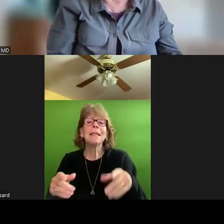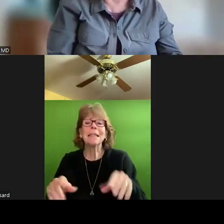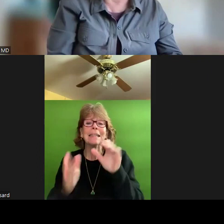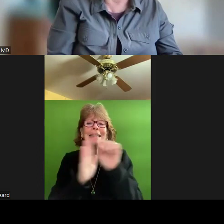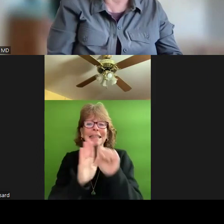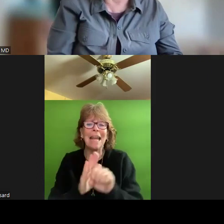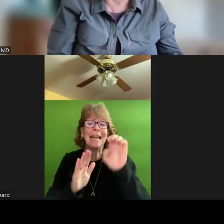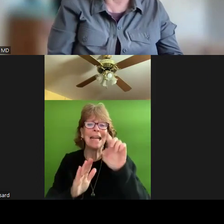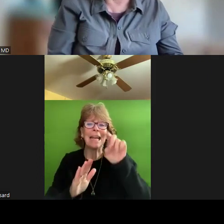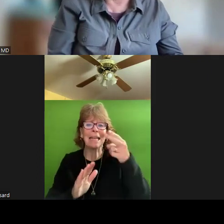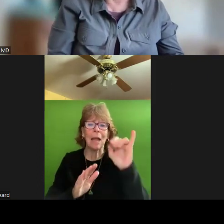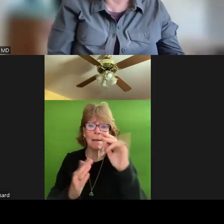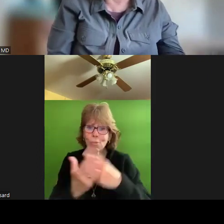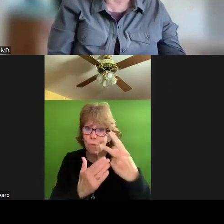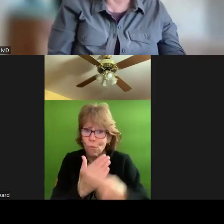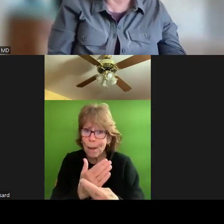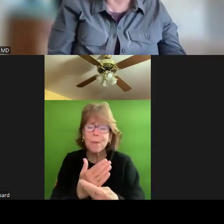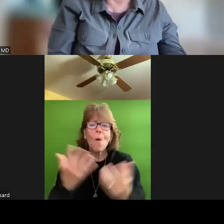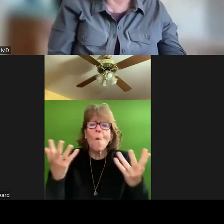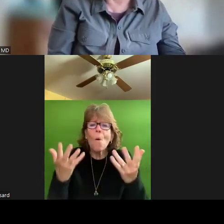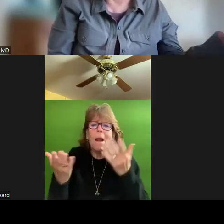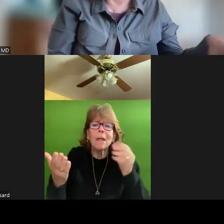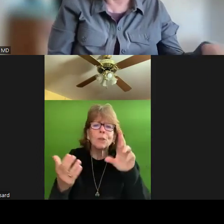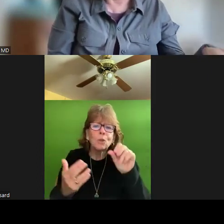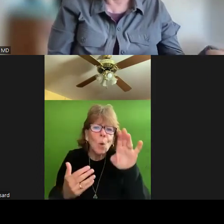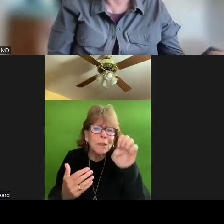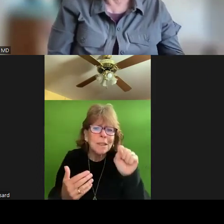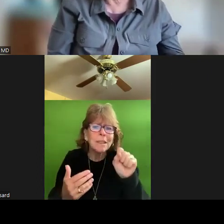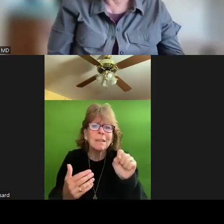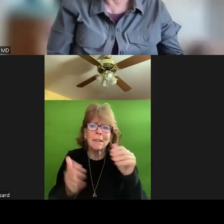as sources for them to learn and also to refer families.